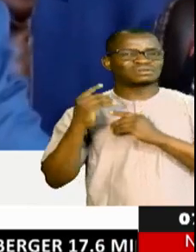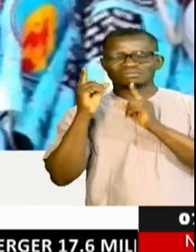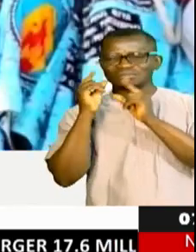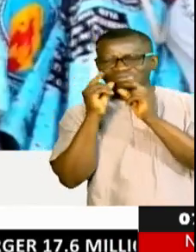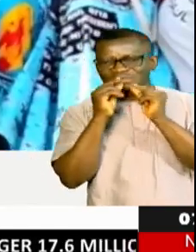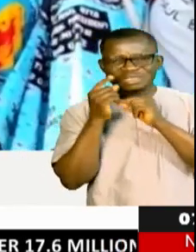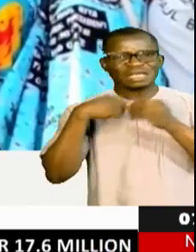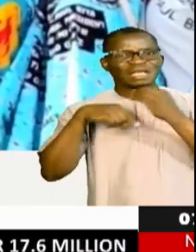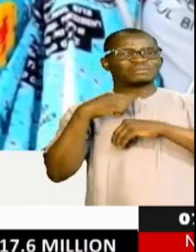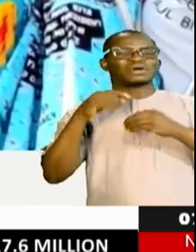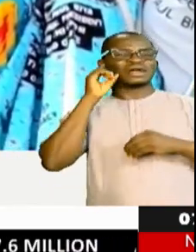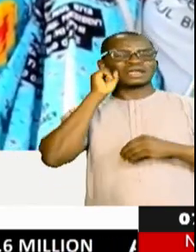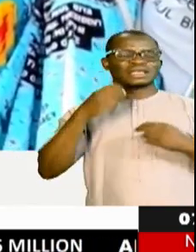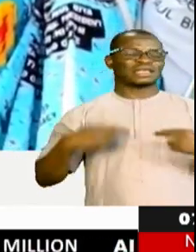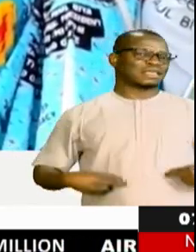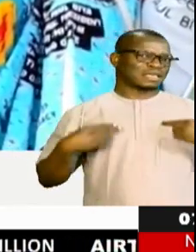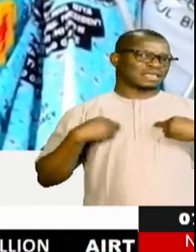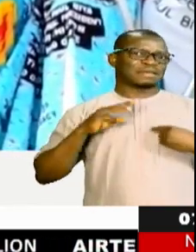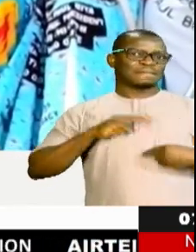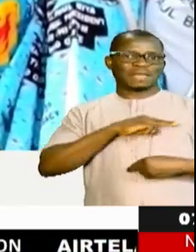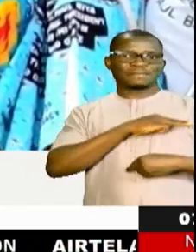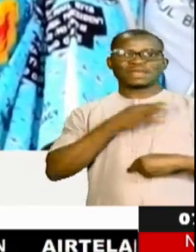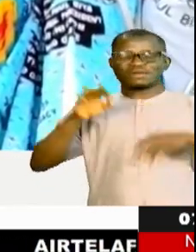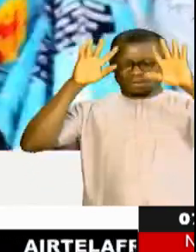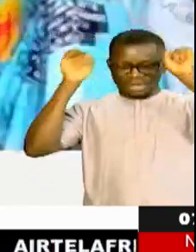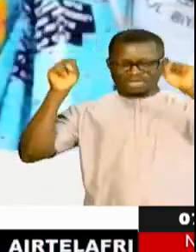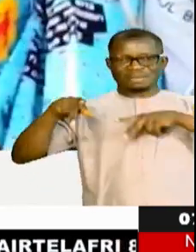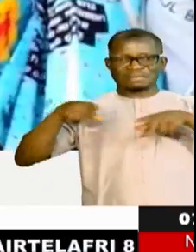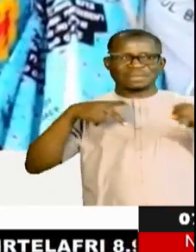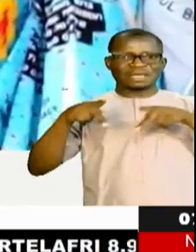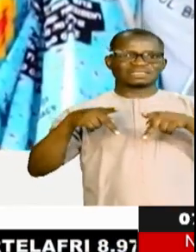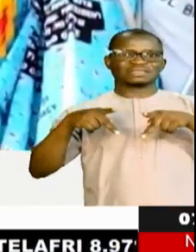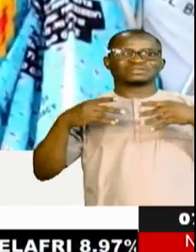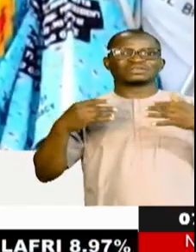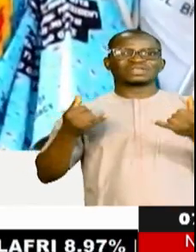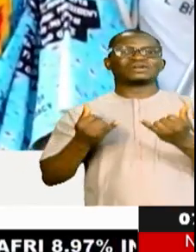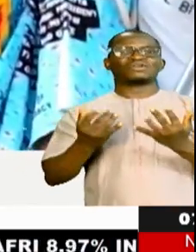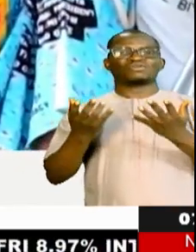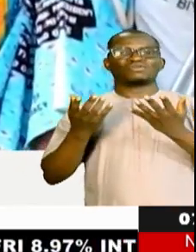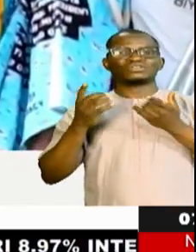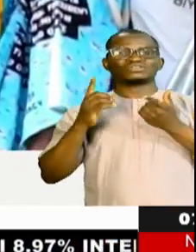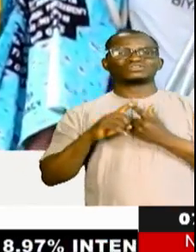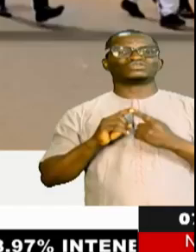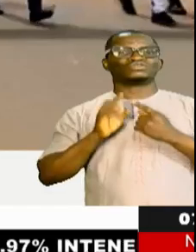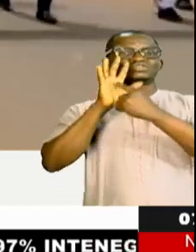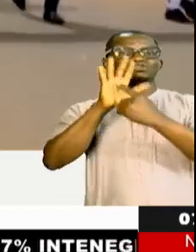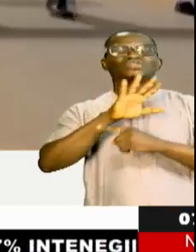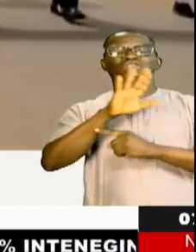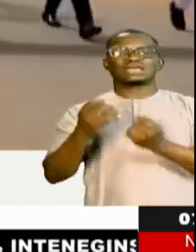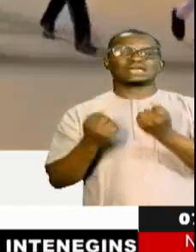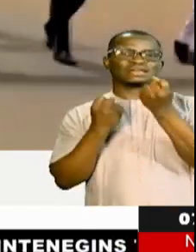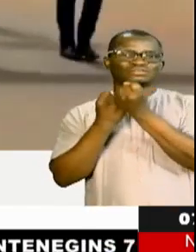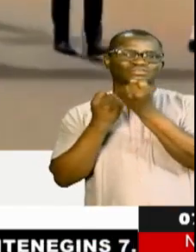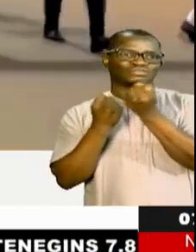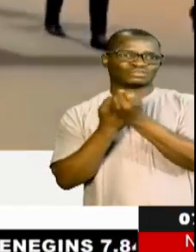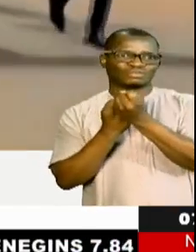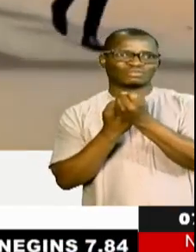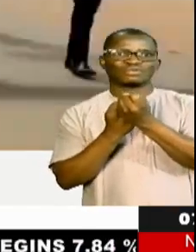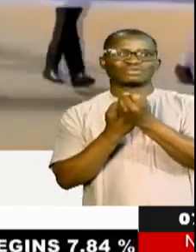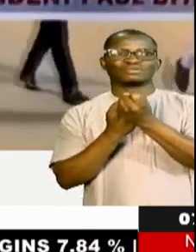his health, members of the president's party face calls to show their ardent support.